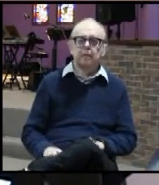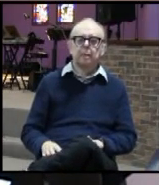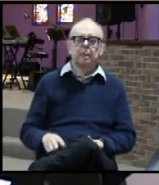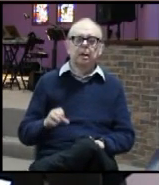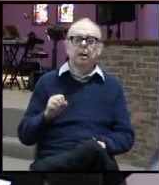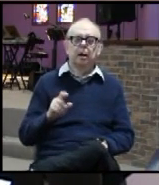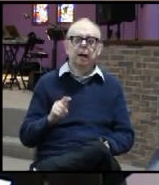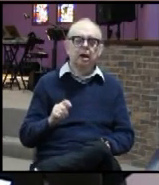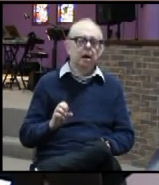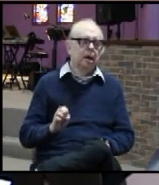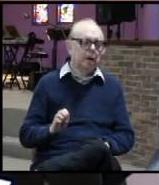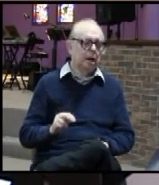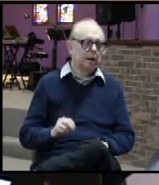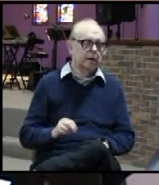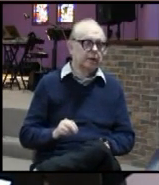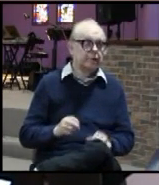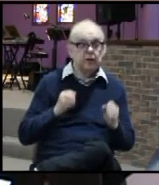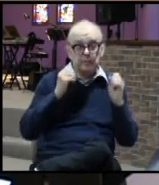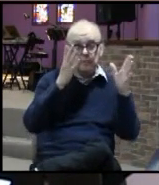He said, Father, receive my spirit.